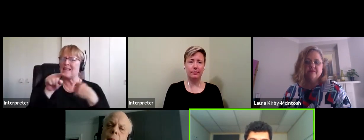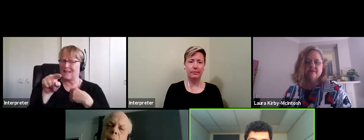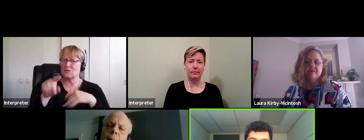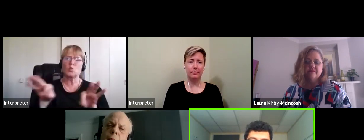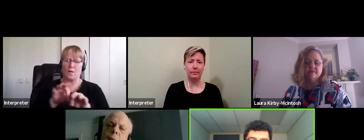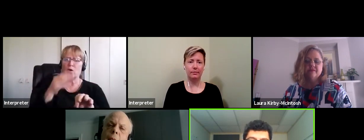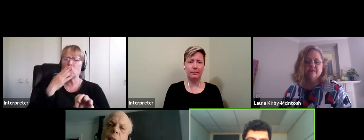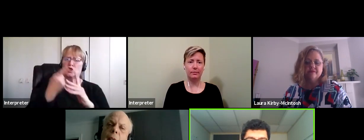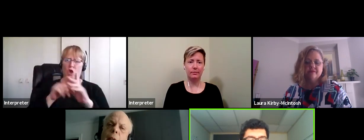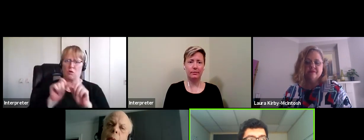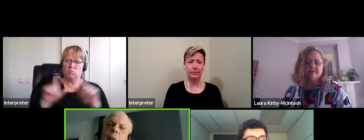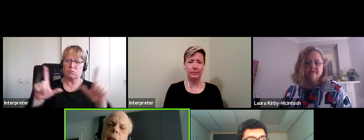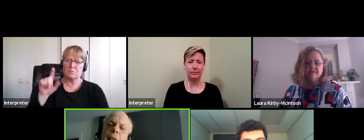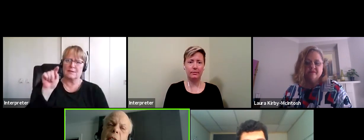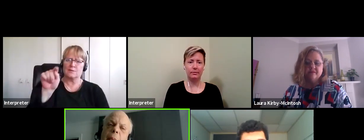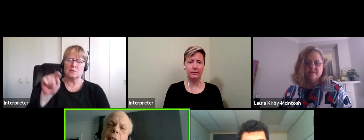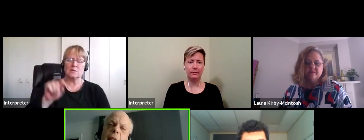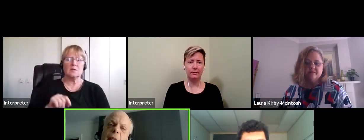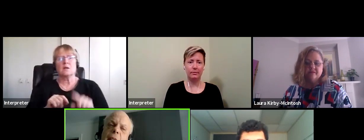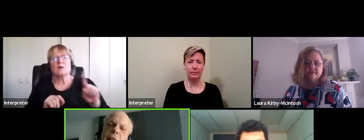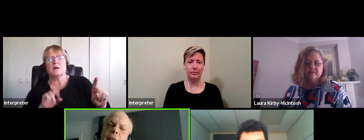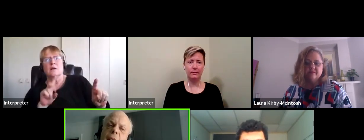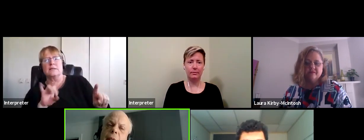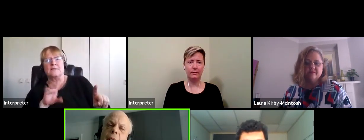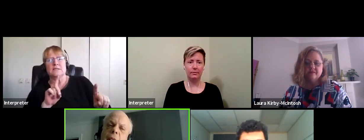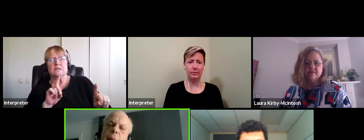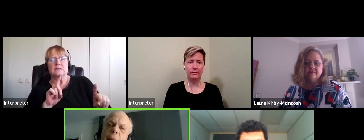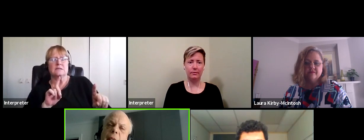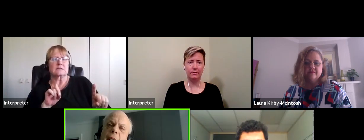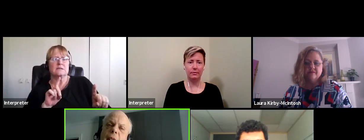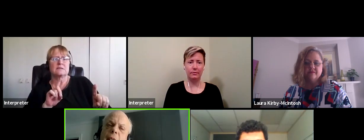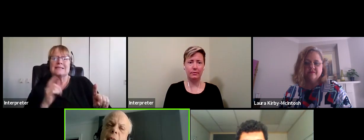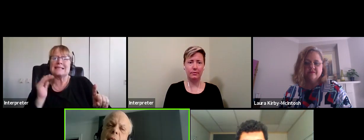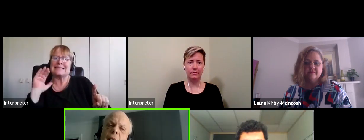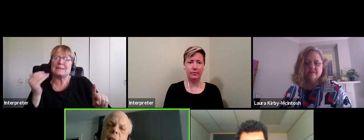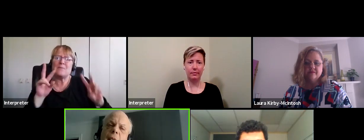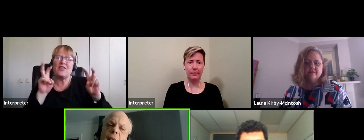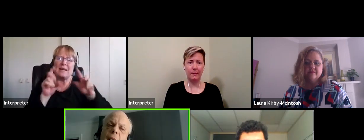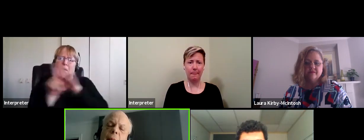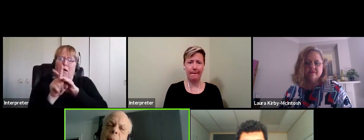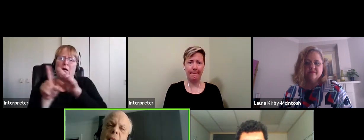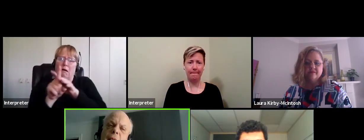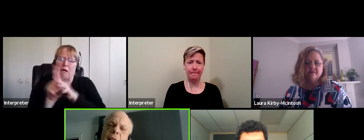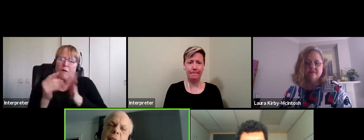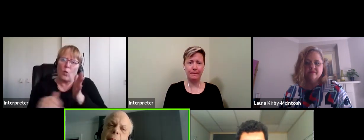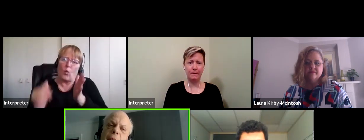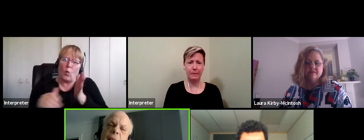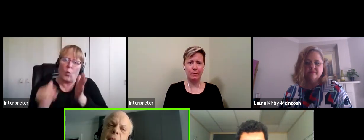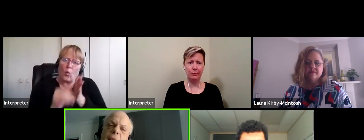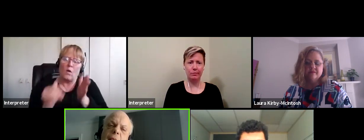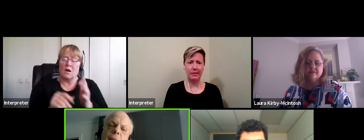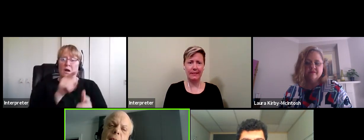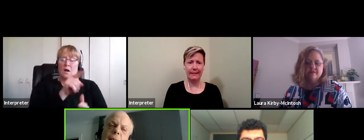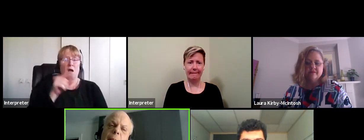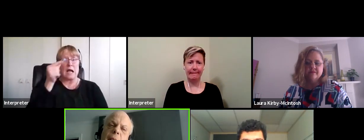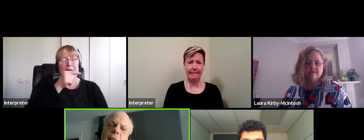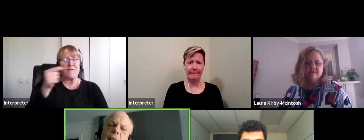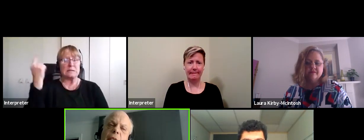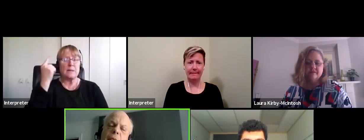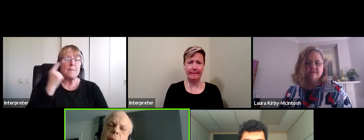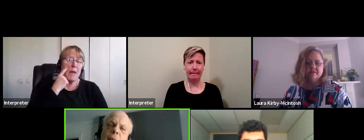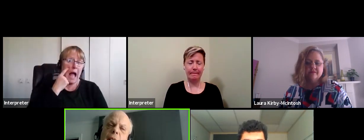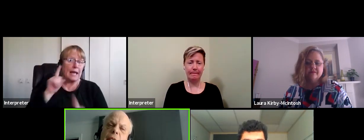from. And a recurring theme here is if the government can pilot something,